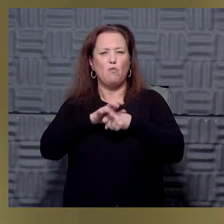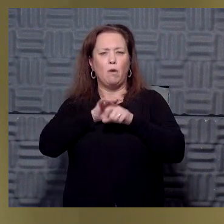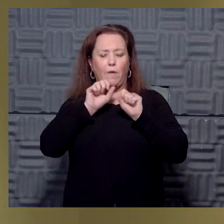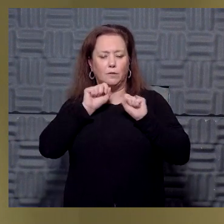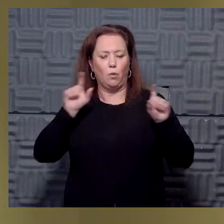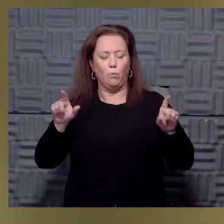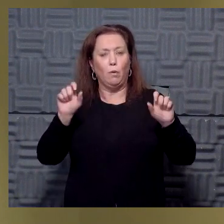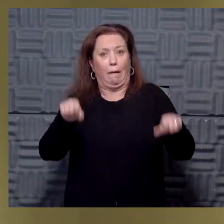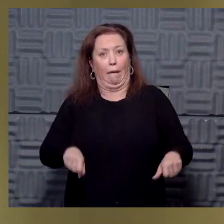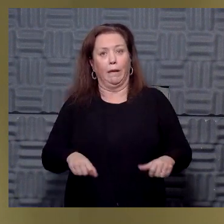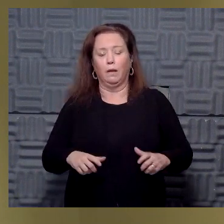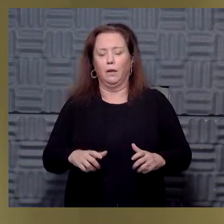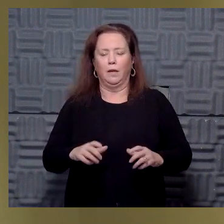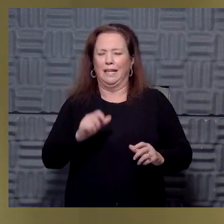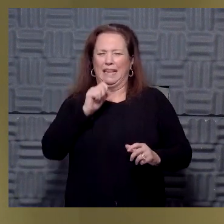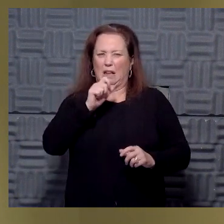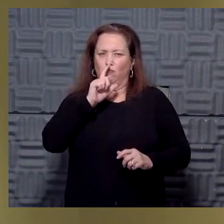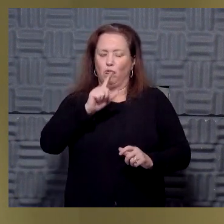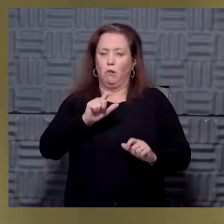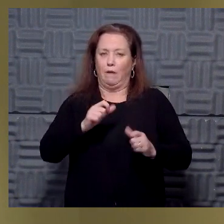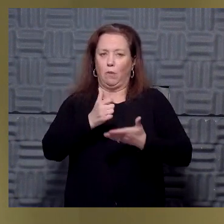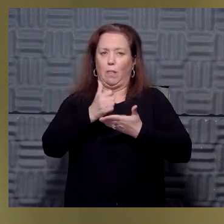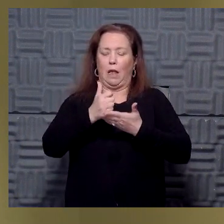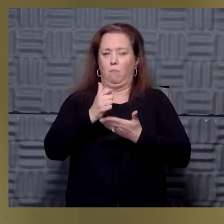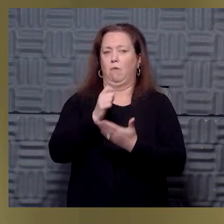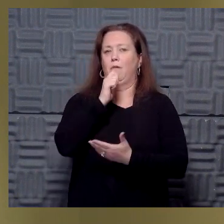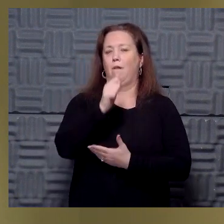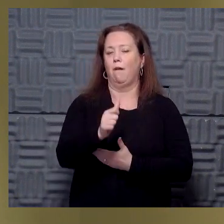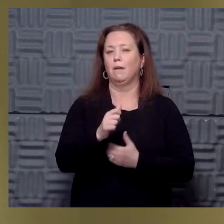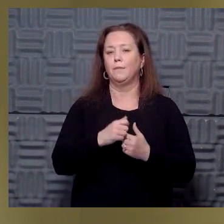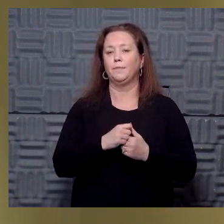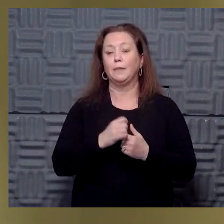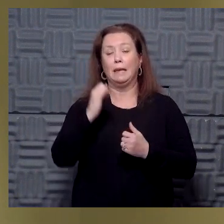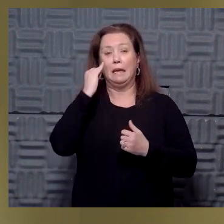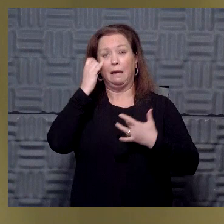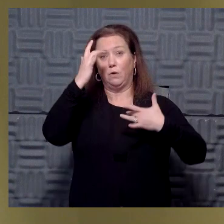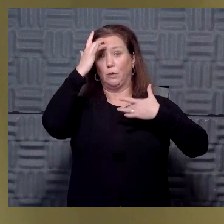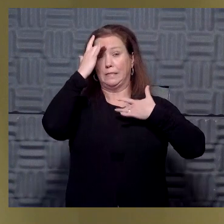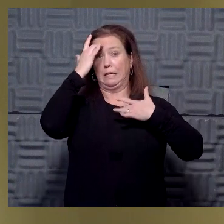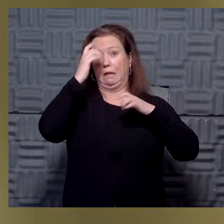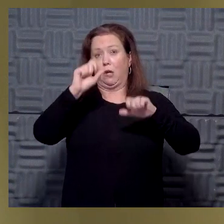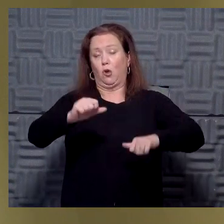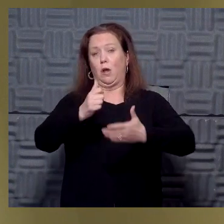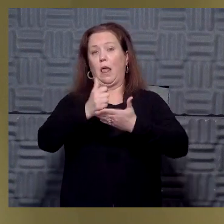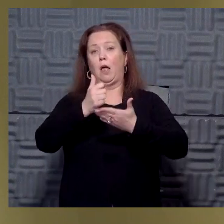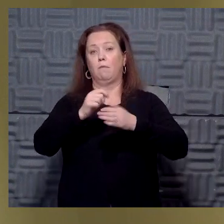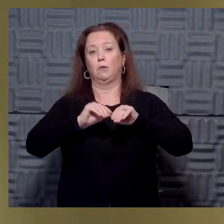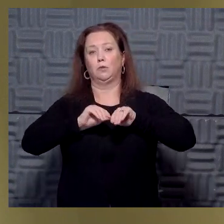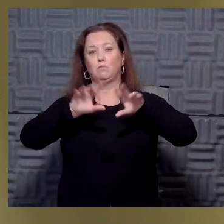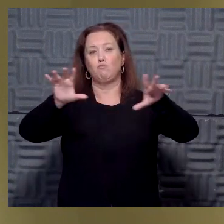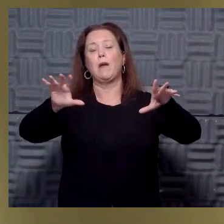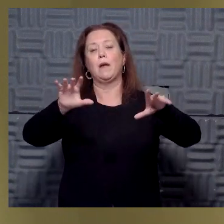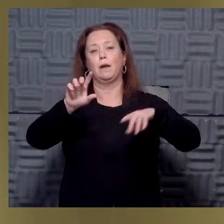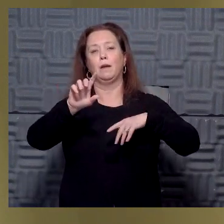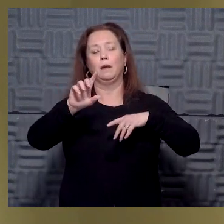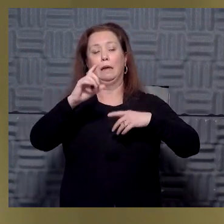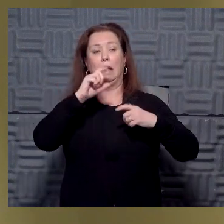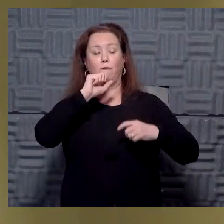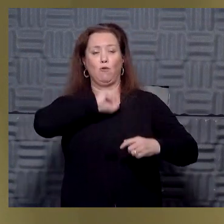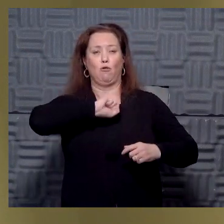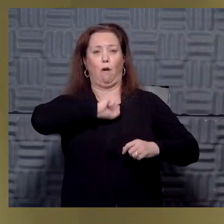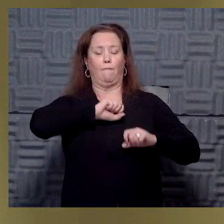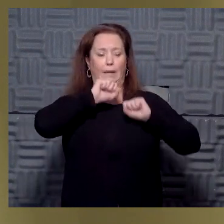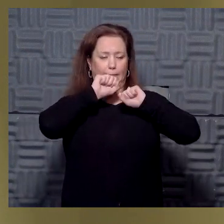whether it's going to help, certainly if you're not sick. But if you're sick, it could help spread some of those large droplets if you're